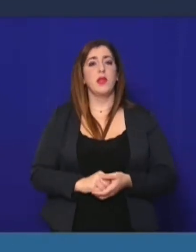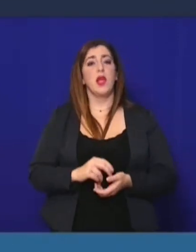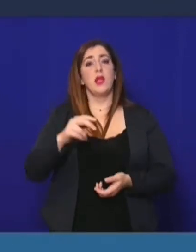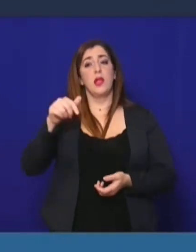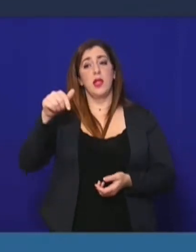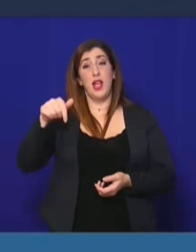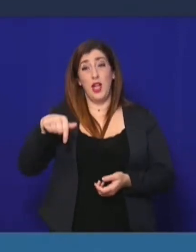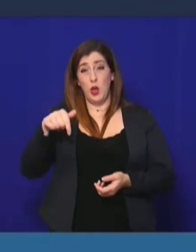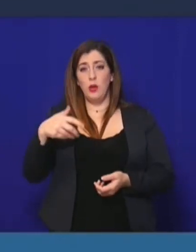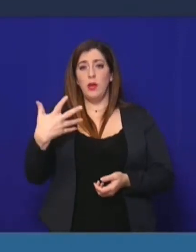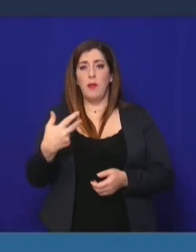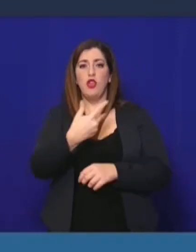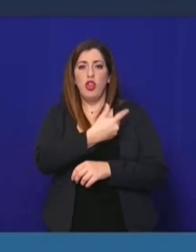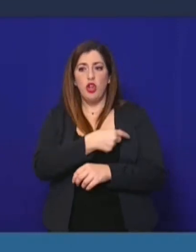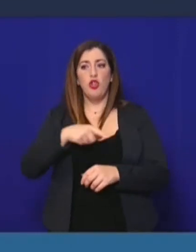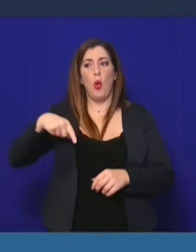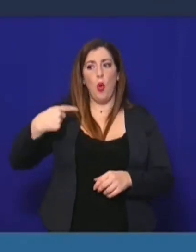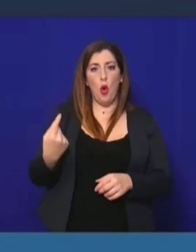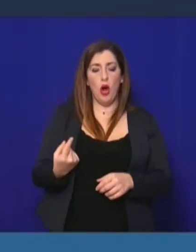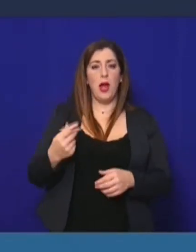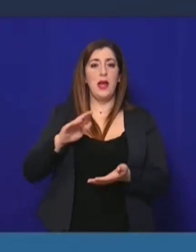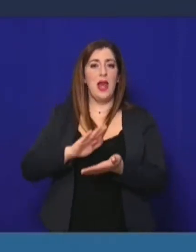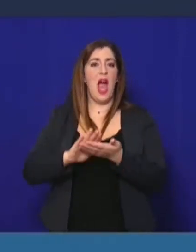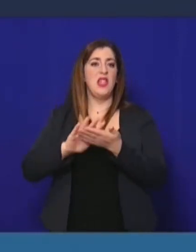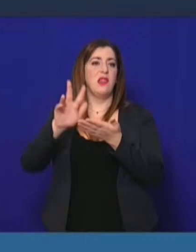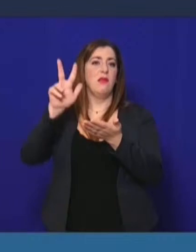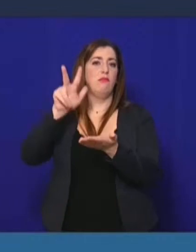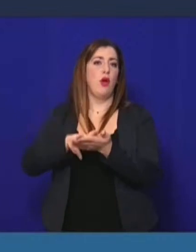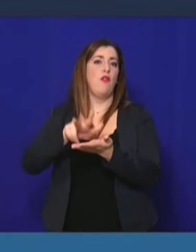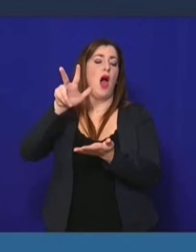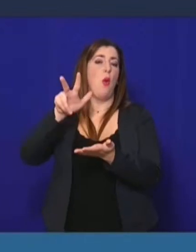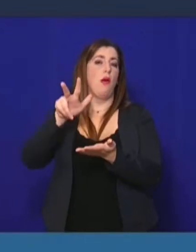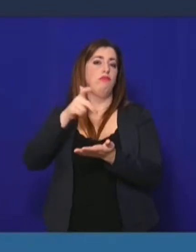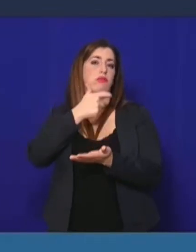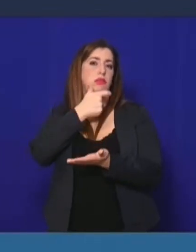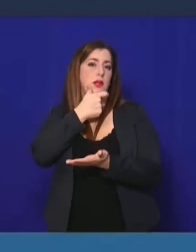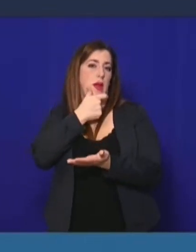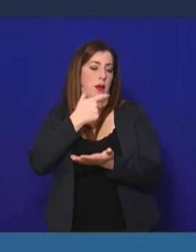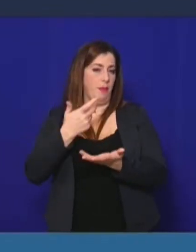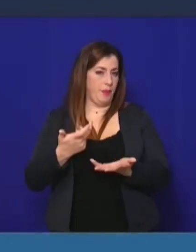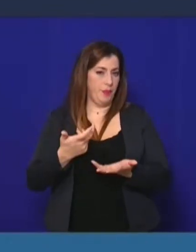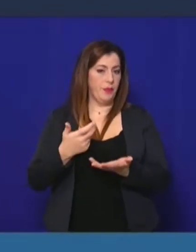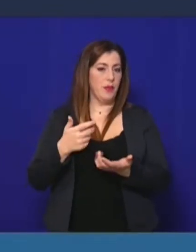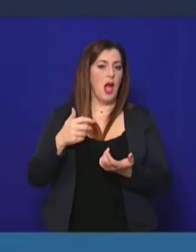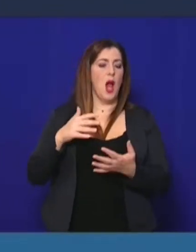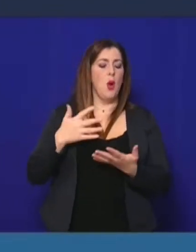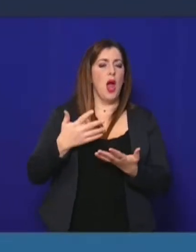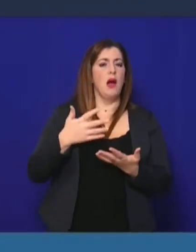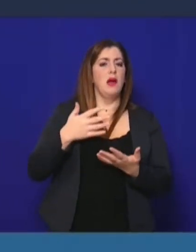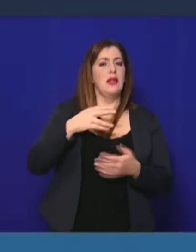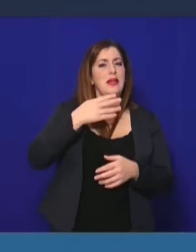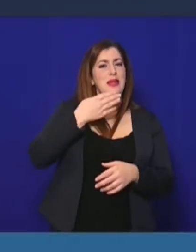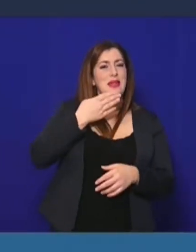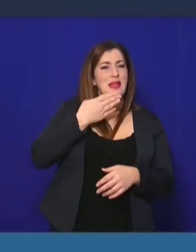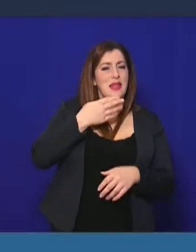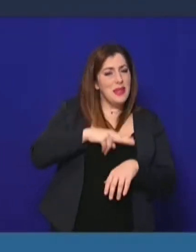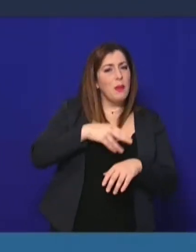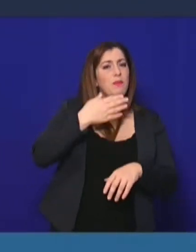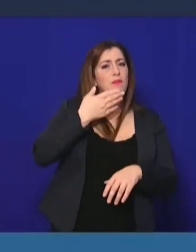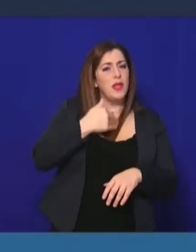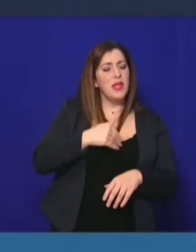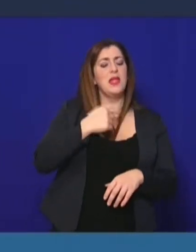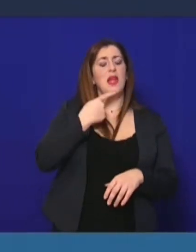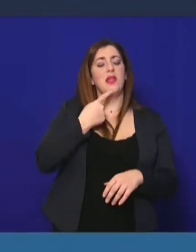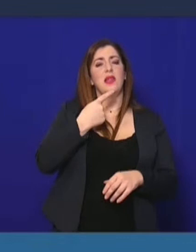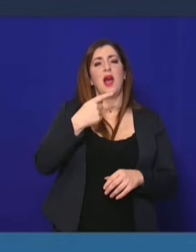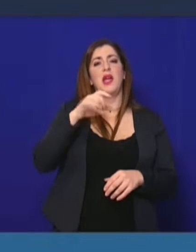Ma tastax tgħidilna kemm il-bot il-European Medicines Agency biex tapprova il-Moderna u l-Oxford